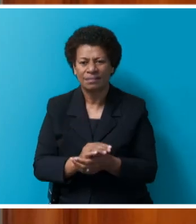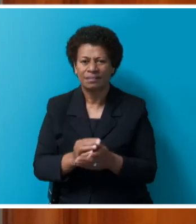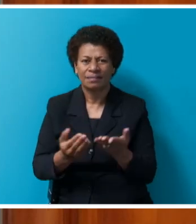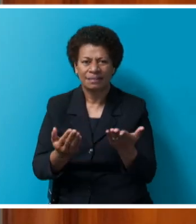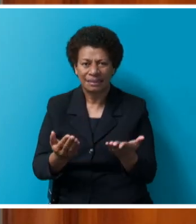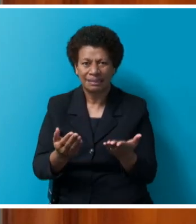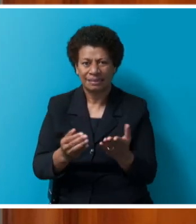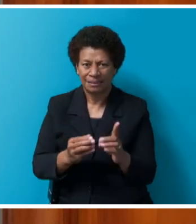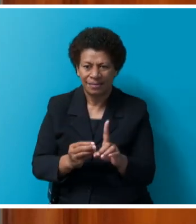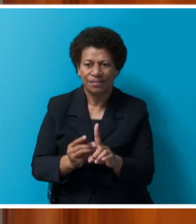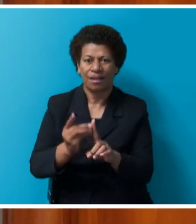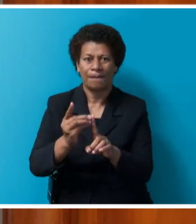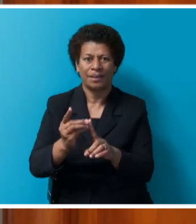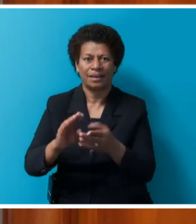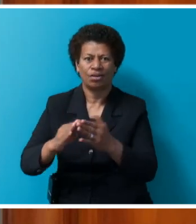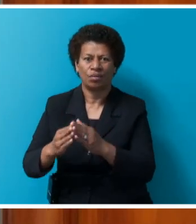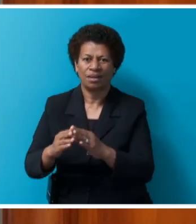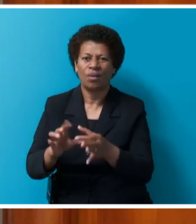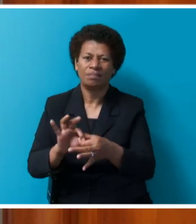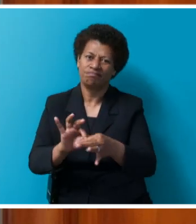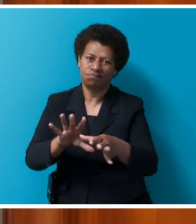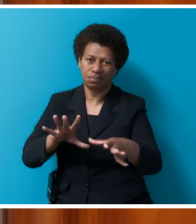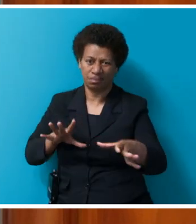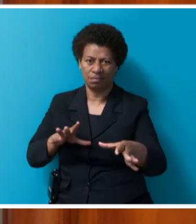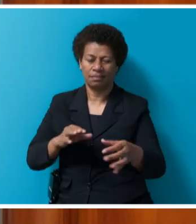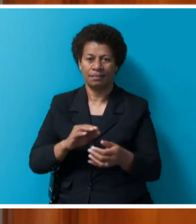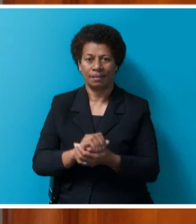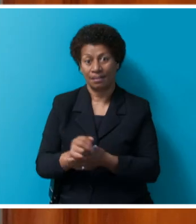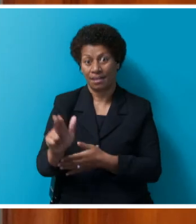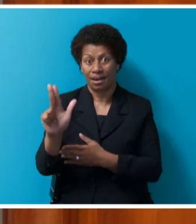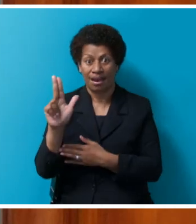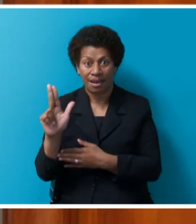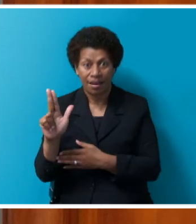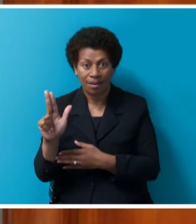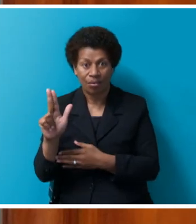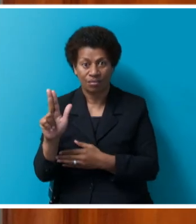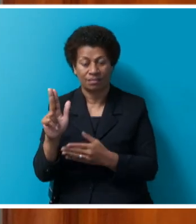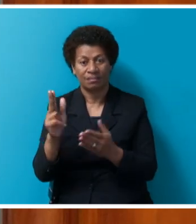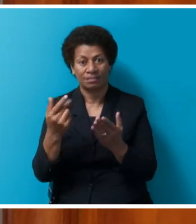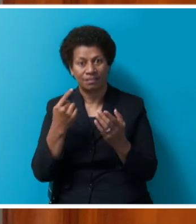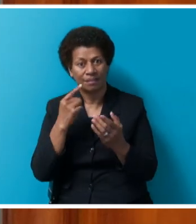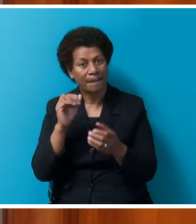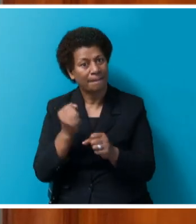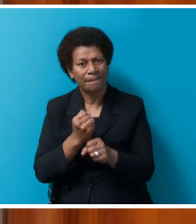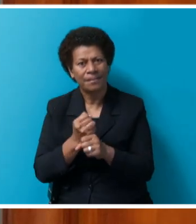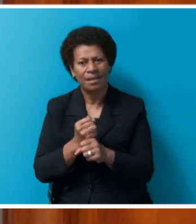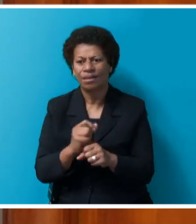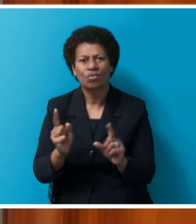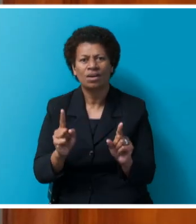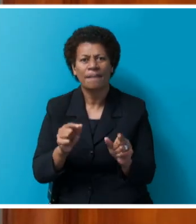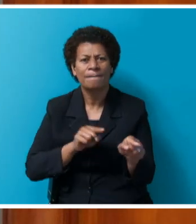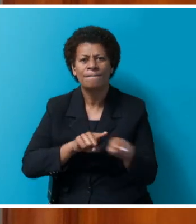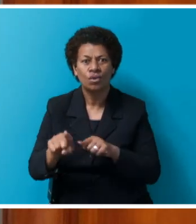vulnerable and disconnected. But the Laotian philosophy prevailed. Make the most of what you have, be